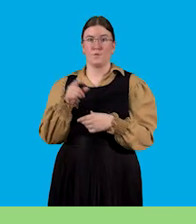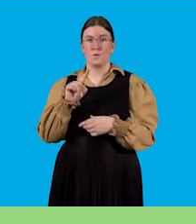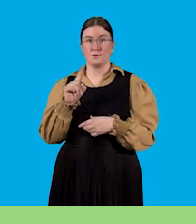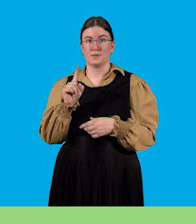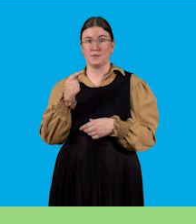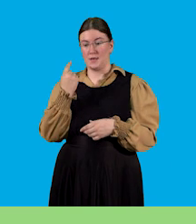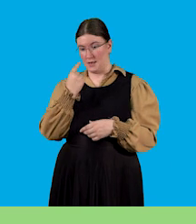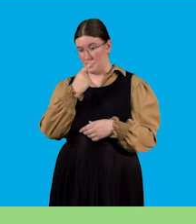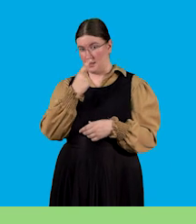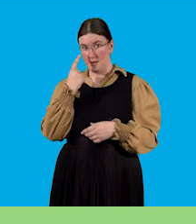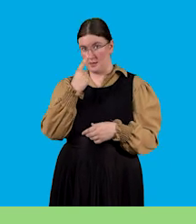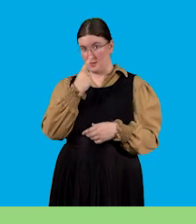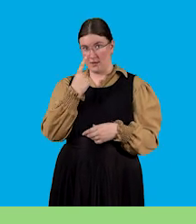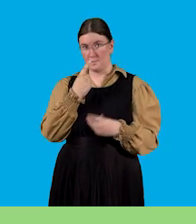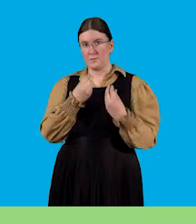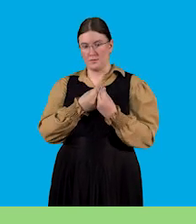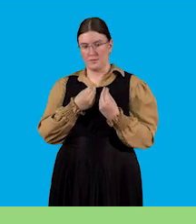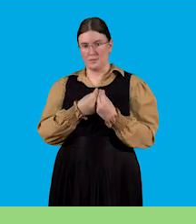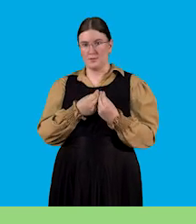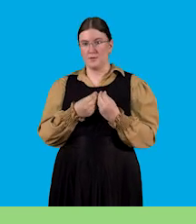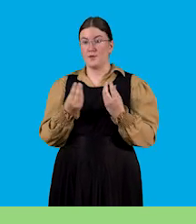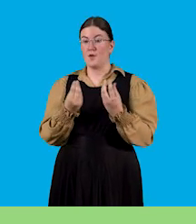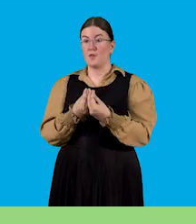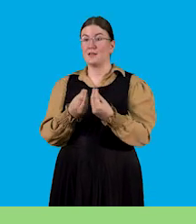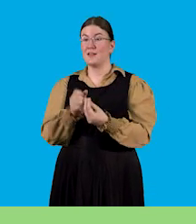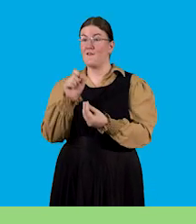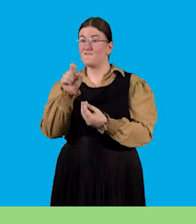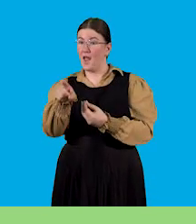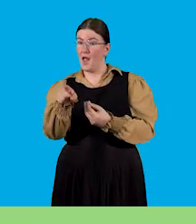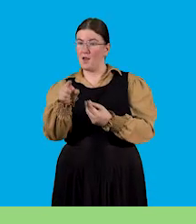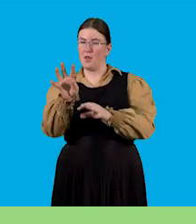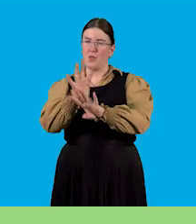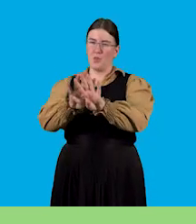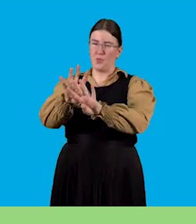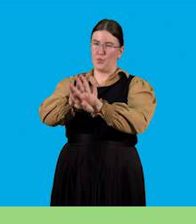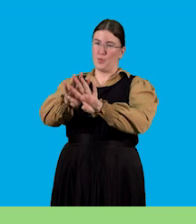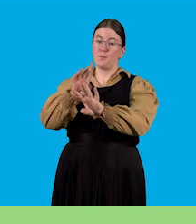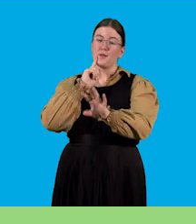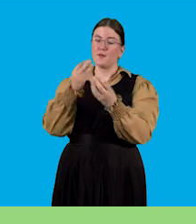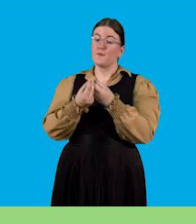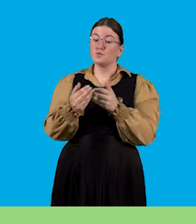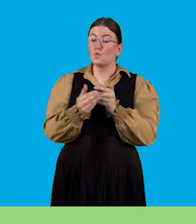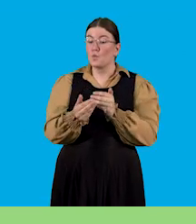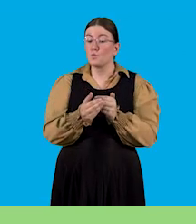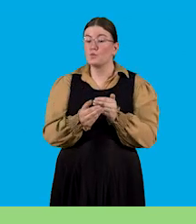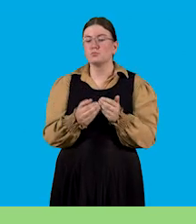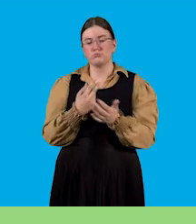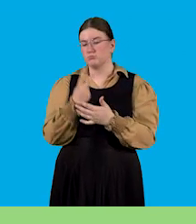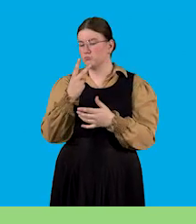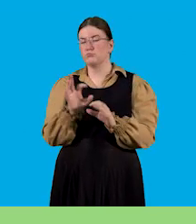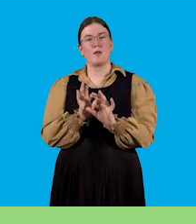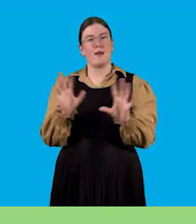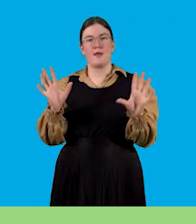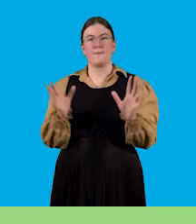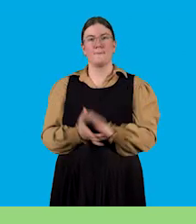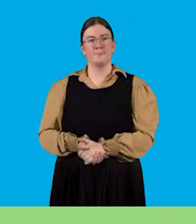it is an eye condition that causes distant objects to appear blurred, while close objects can